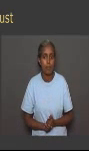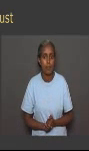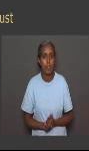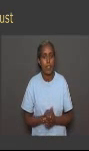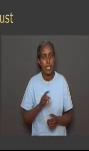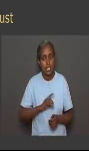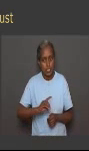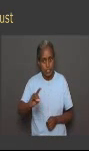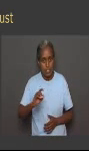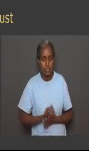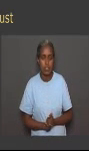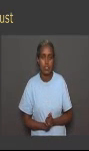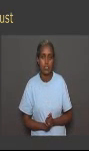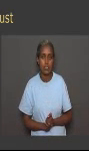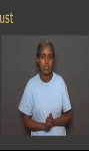distance,